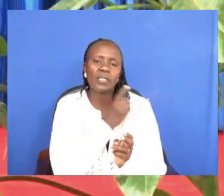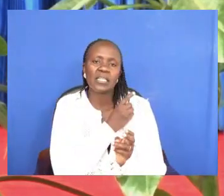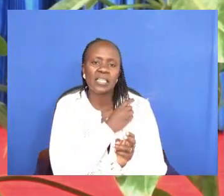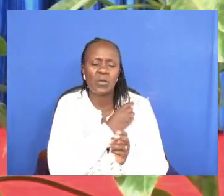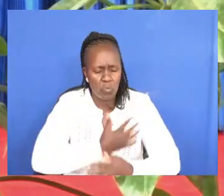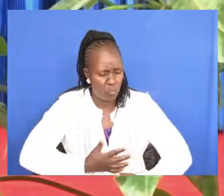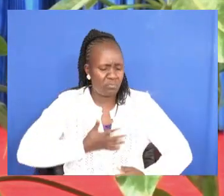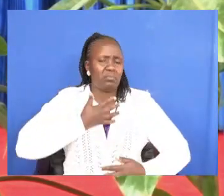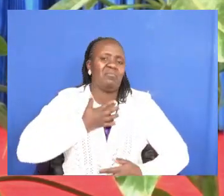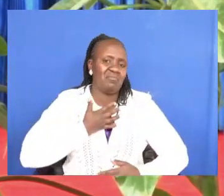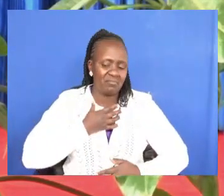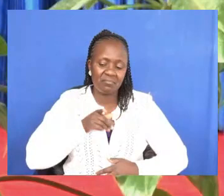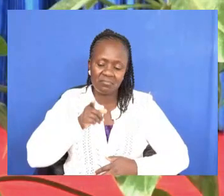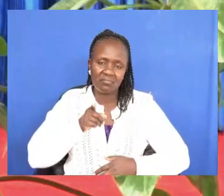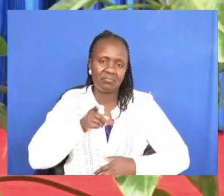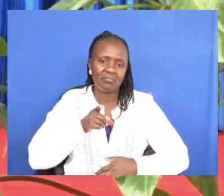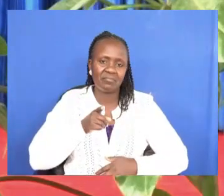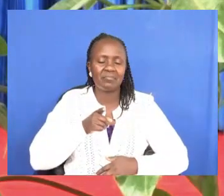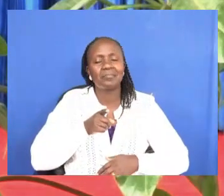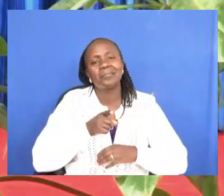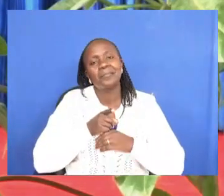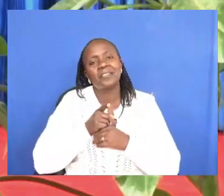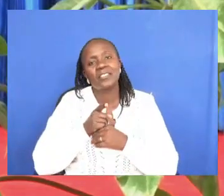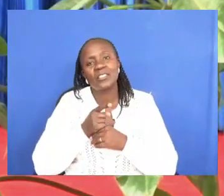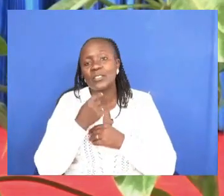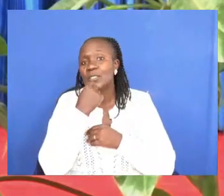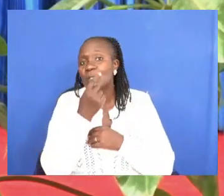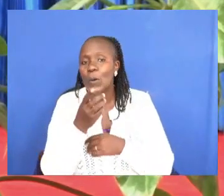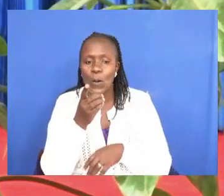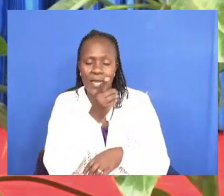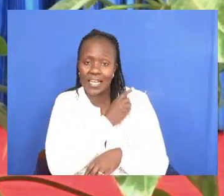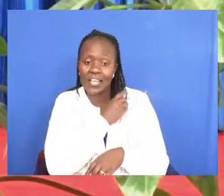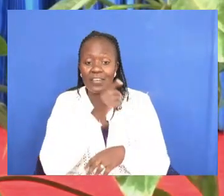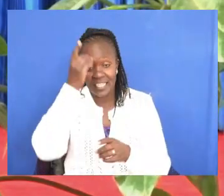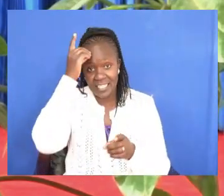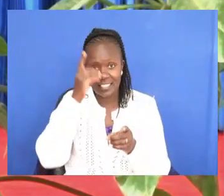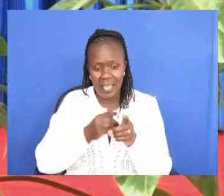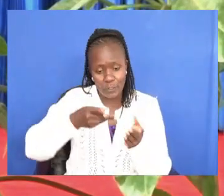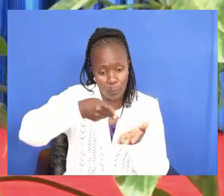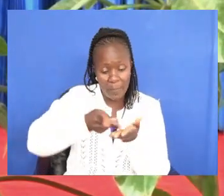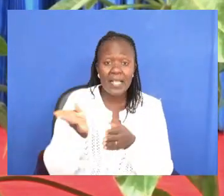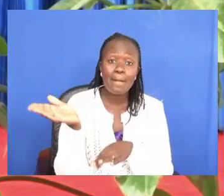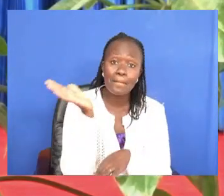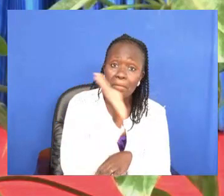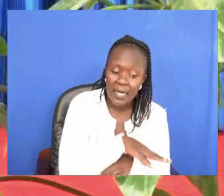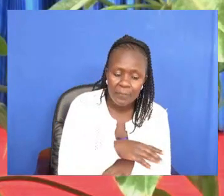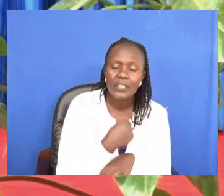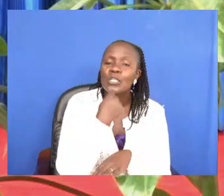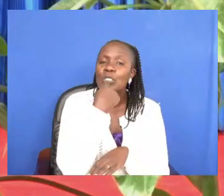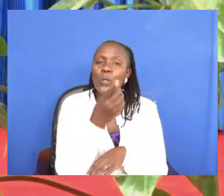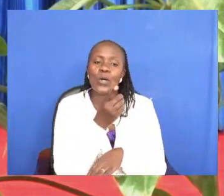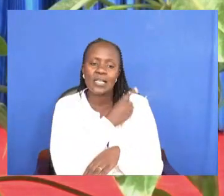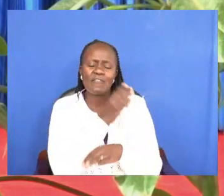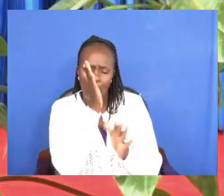so angry at Nabal's response. So David decided to pay back. And so